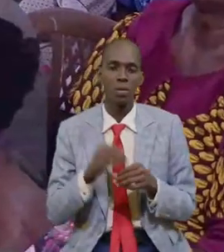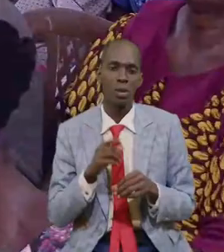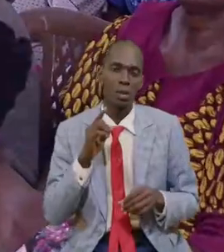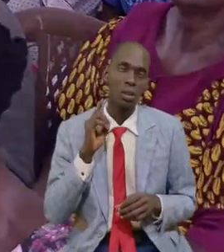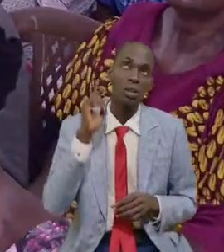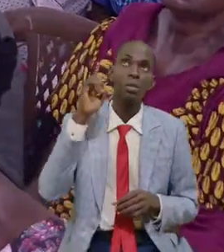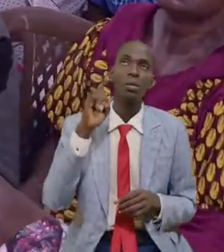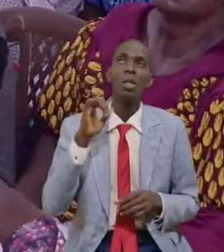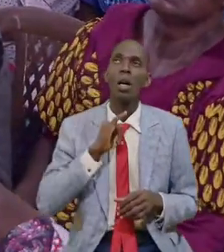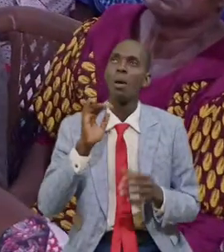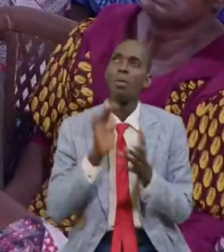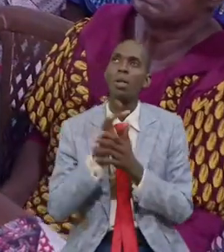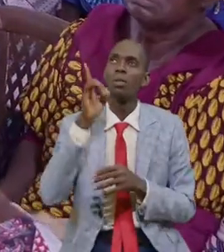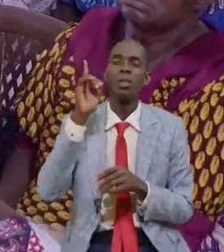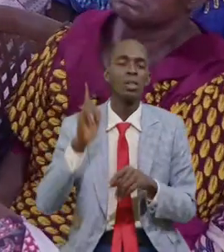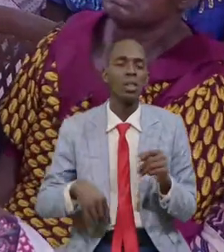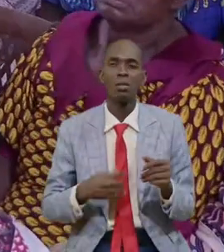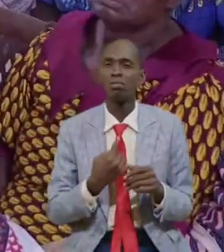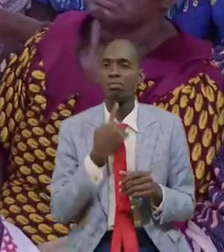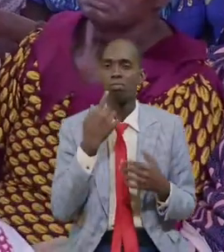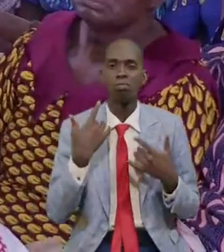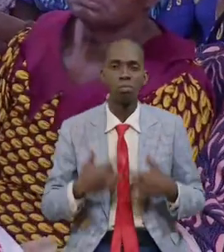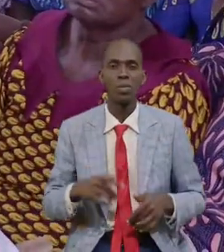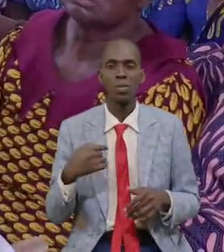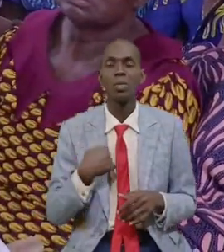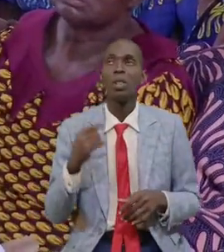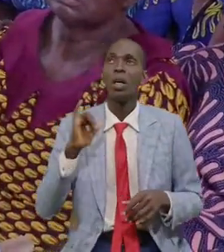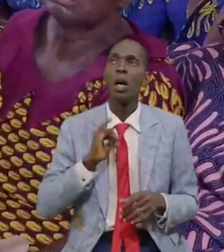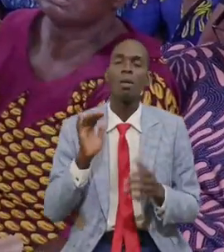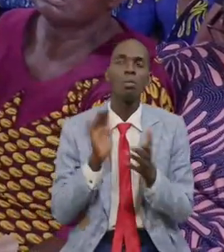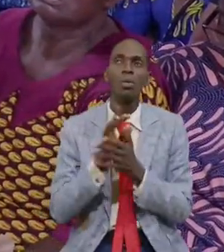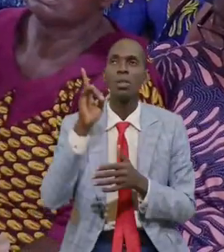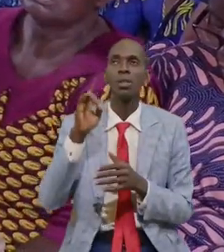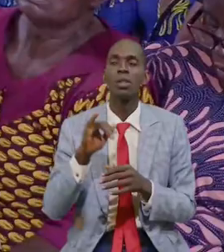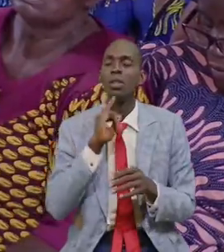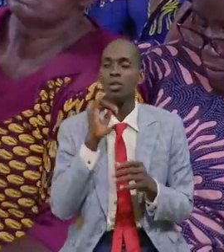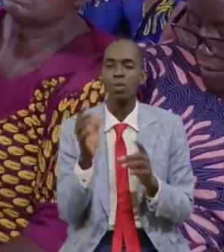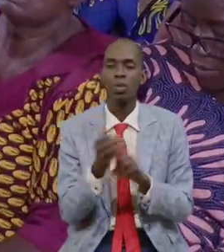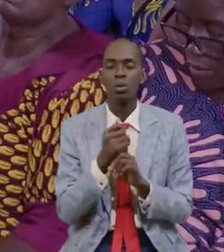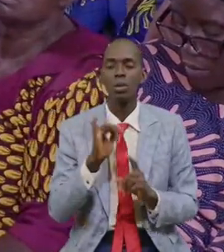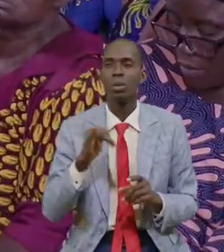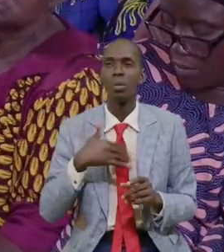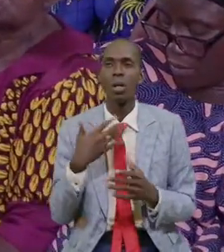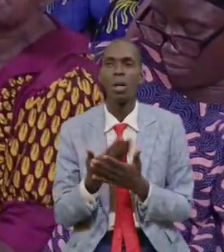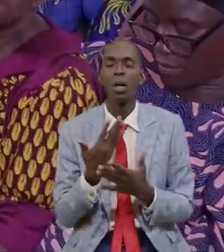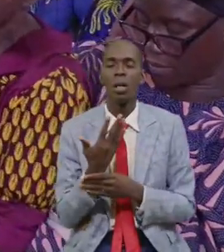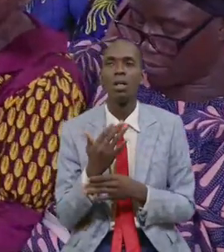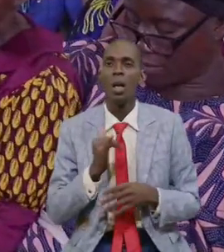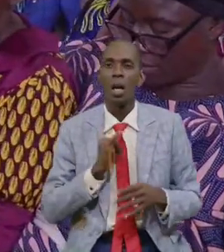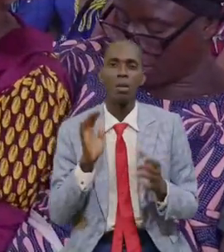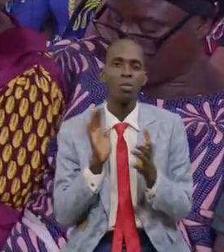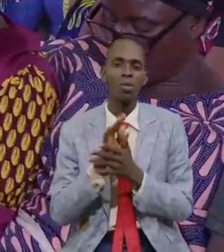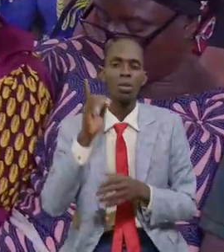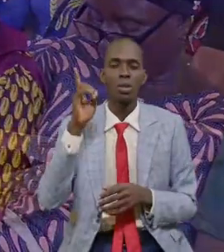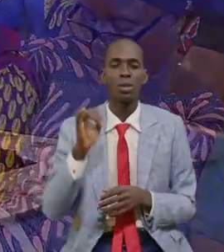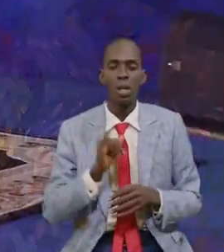I trust him. He's holding my hand. I trust him. I'm in the right place. I trust him. I walk by